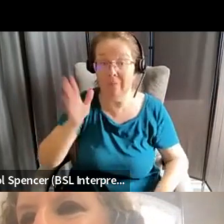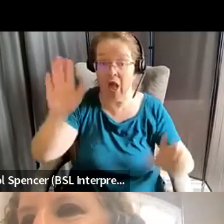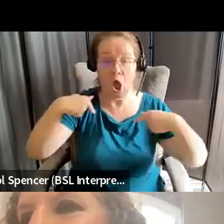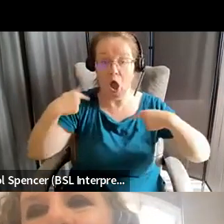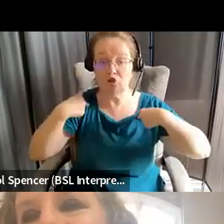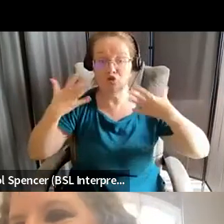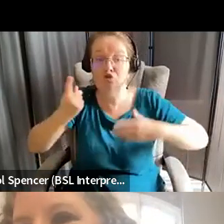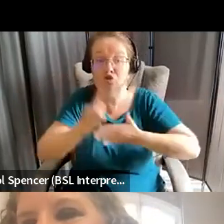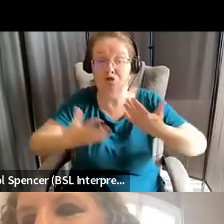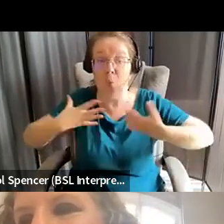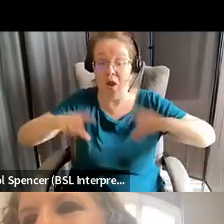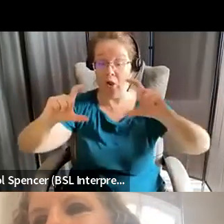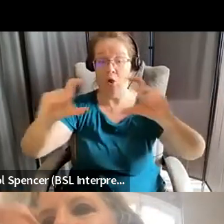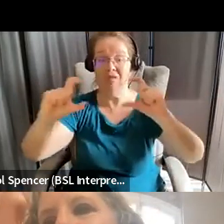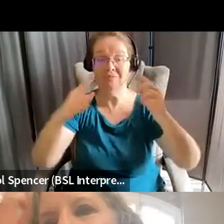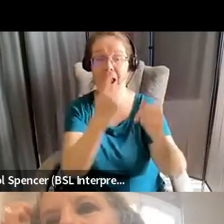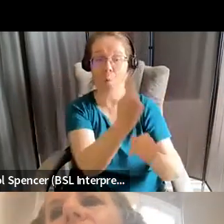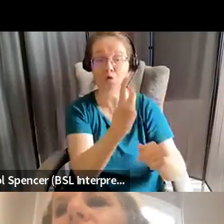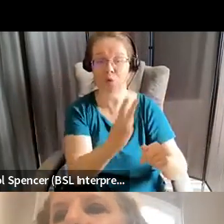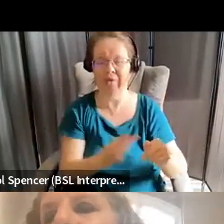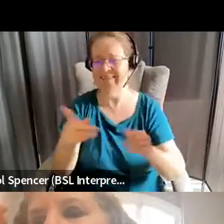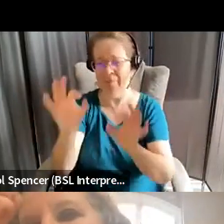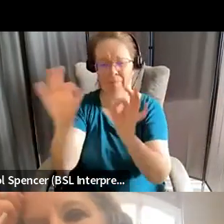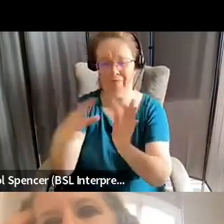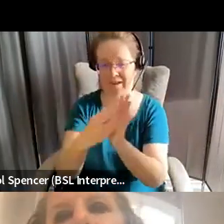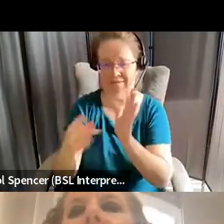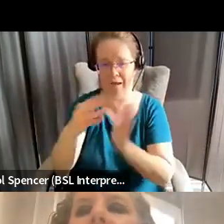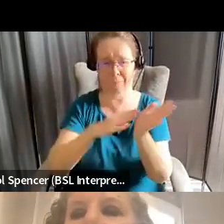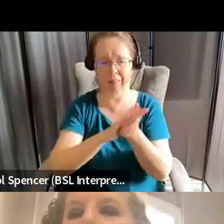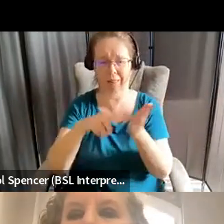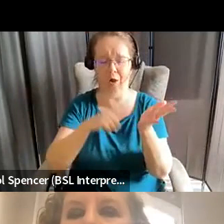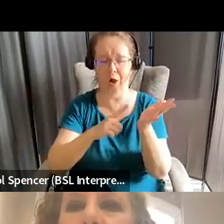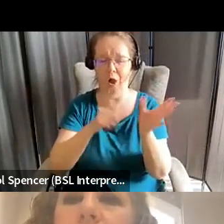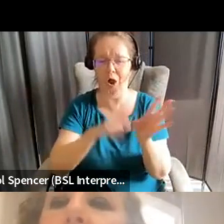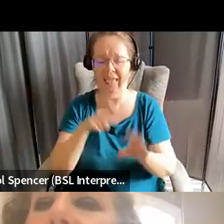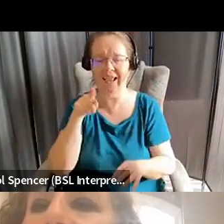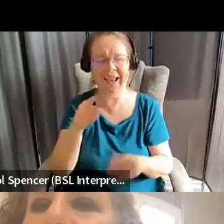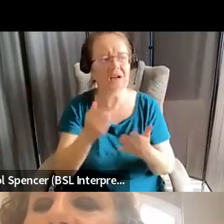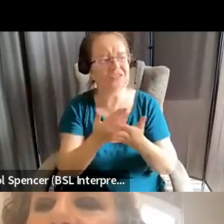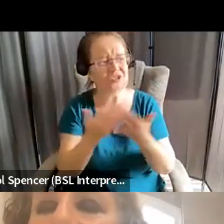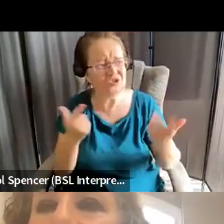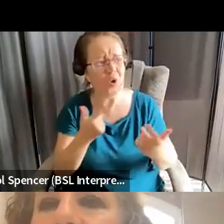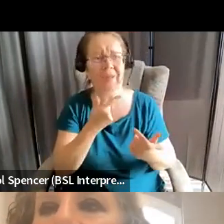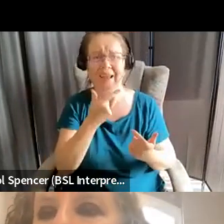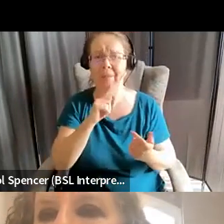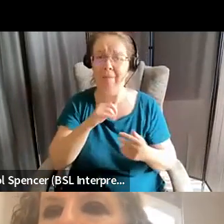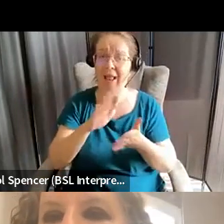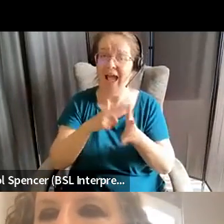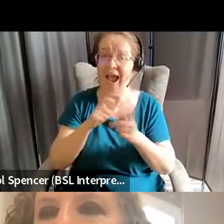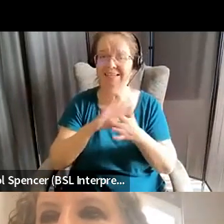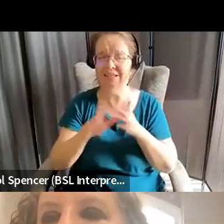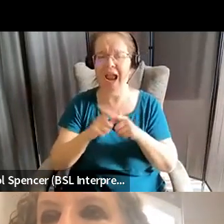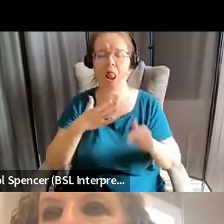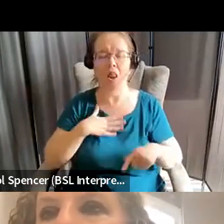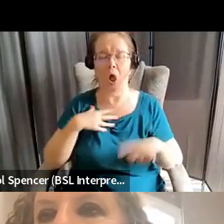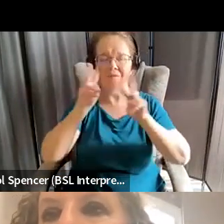Yeah, exactly. That's a perfect example, Holly. But I think also because so much stuff for people with ADHD are visual